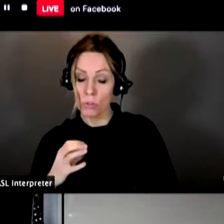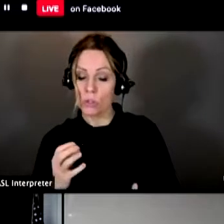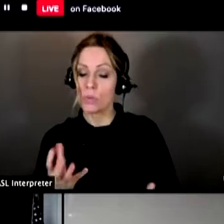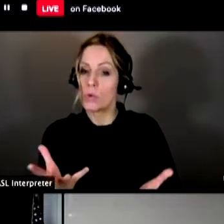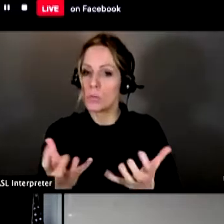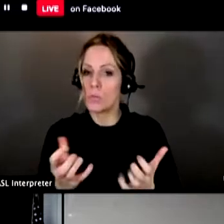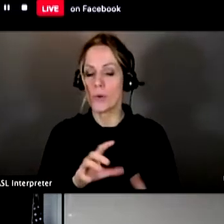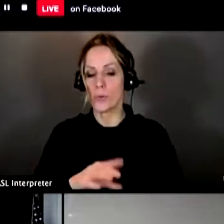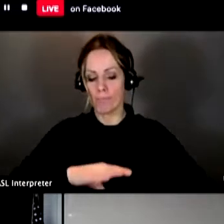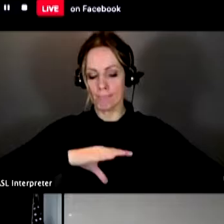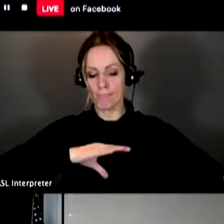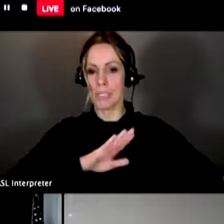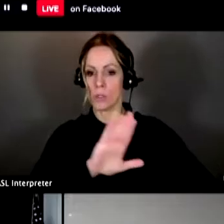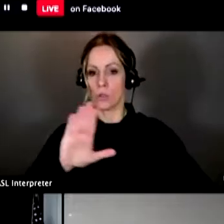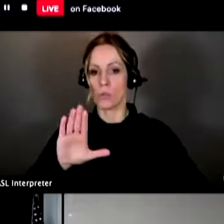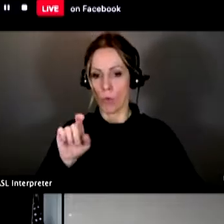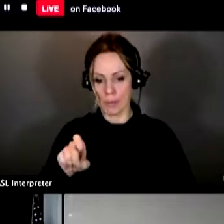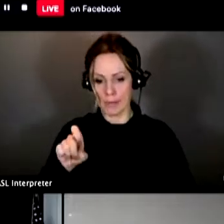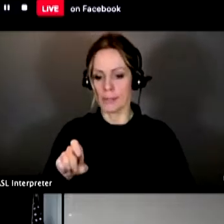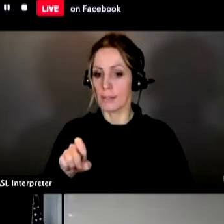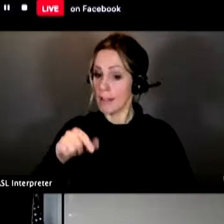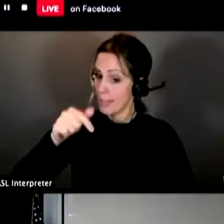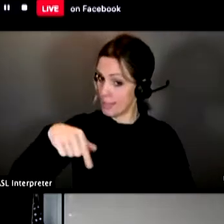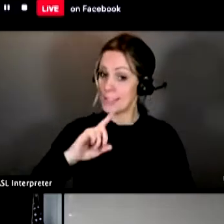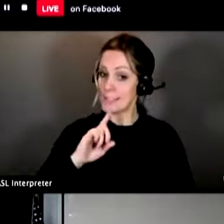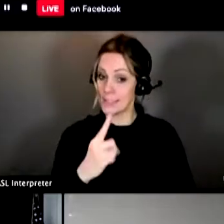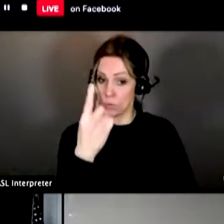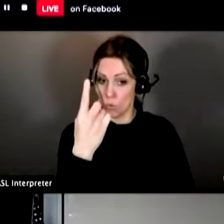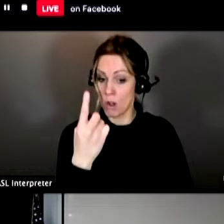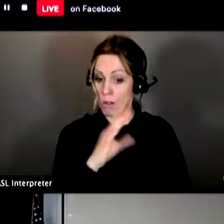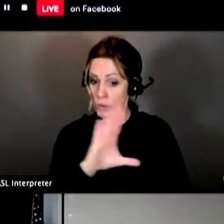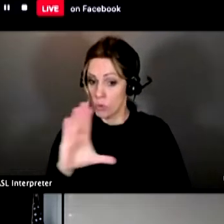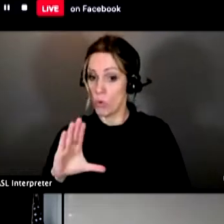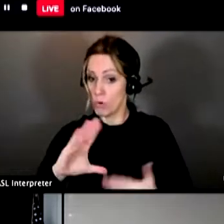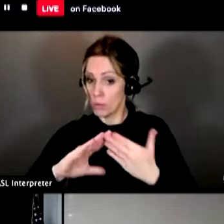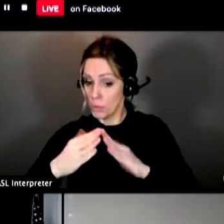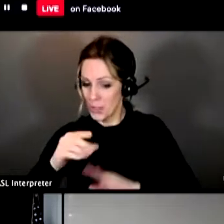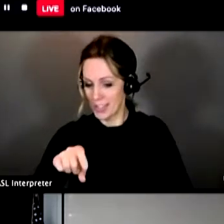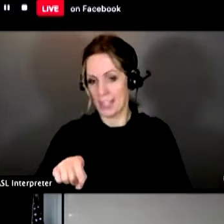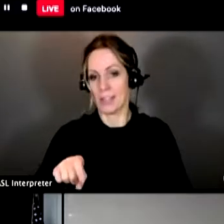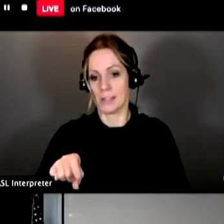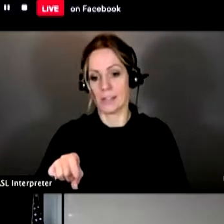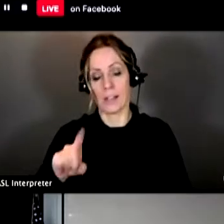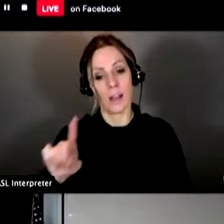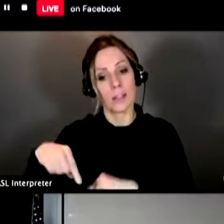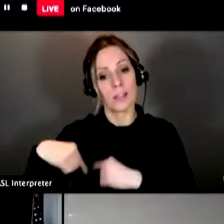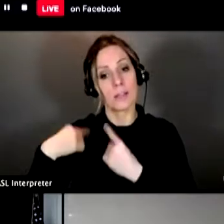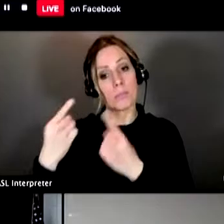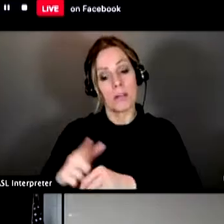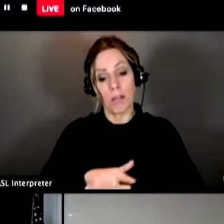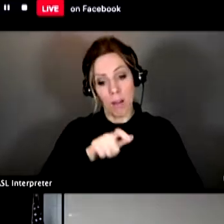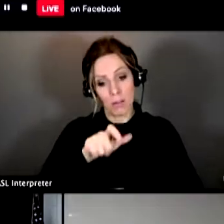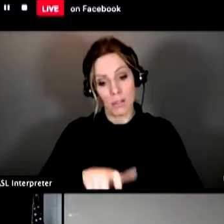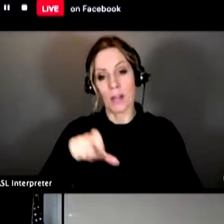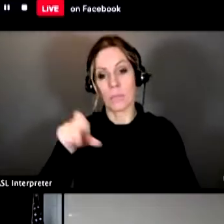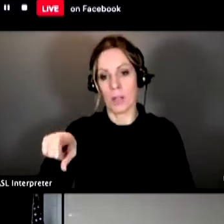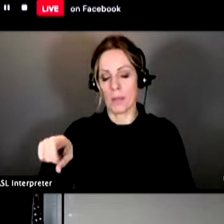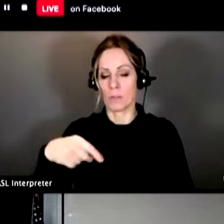this is one of those needs, and something that's been a long time coming, and I want to listen and make sure that we are creating